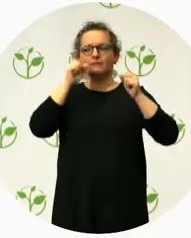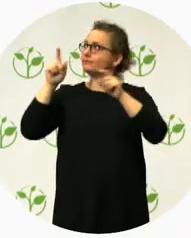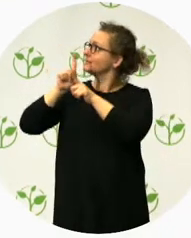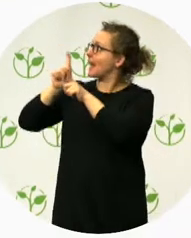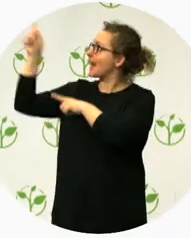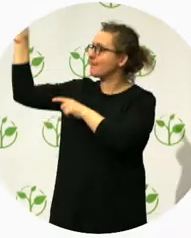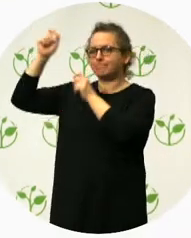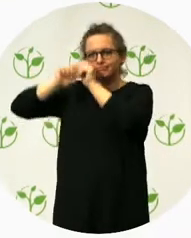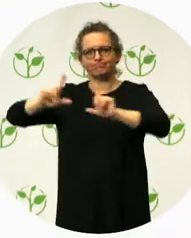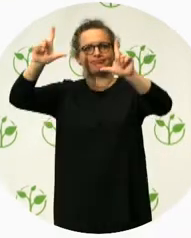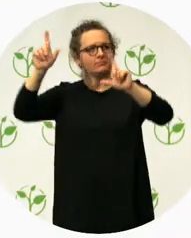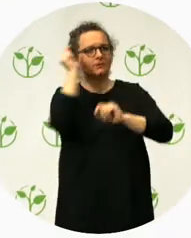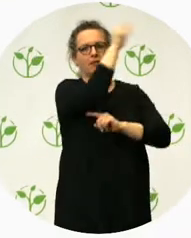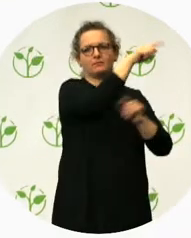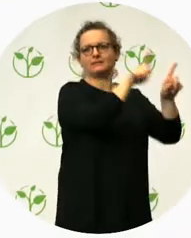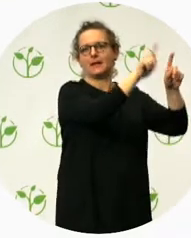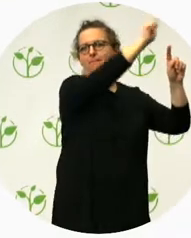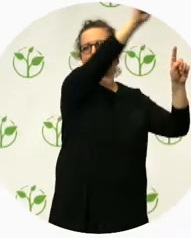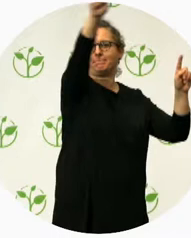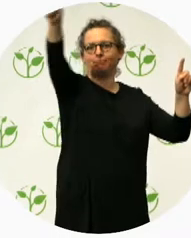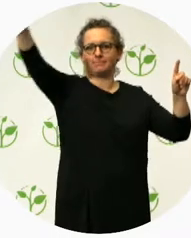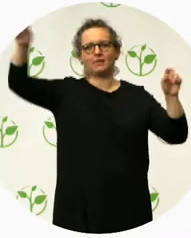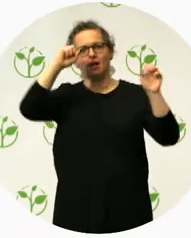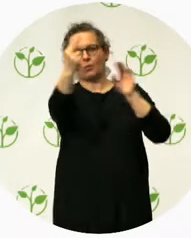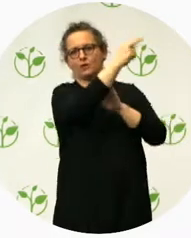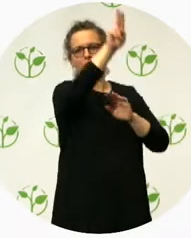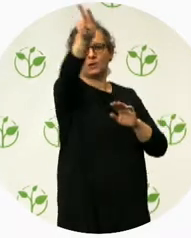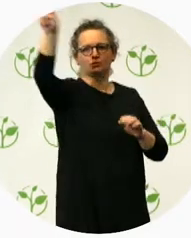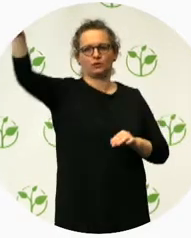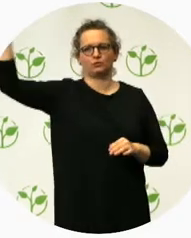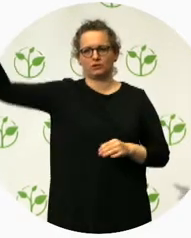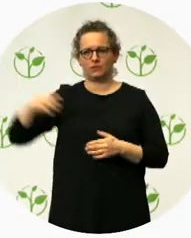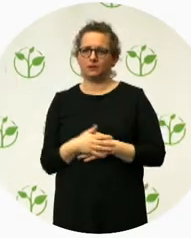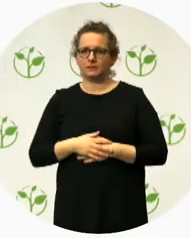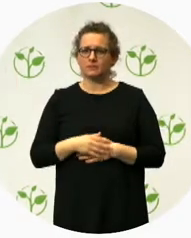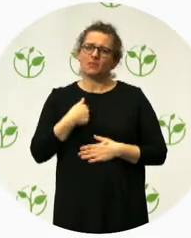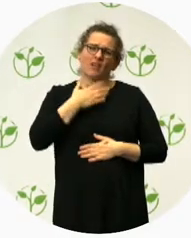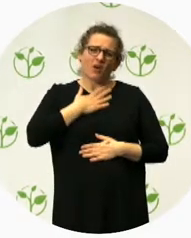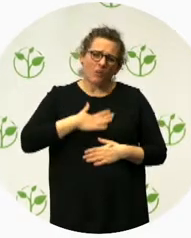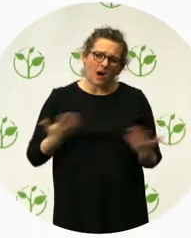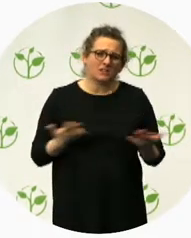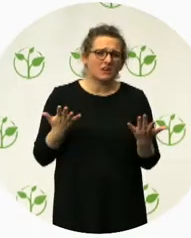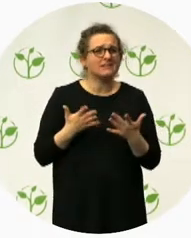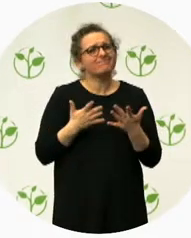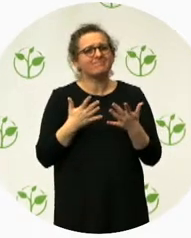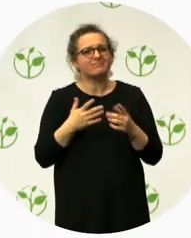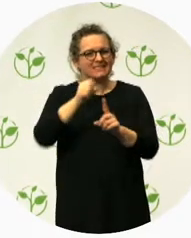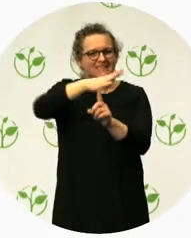downstairs. But we are really trying to reach out to our social media channels. So our hashtag